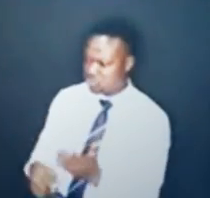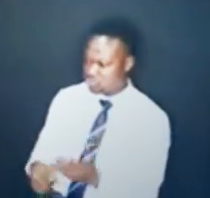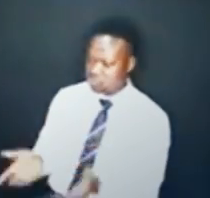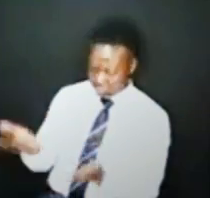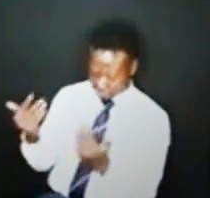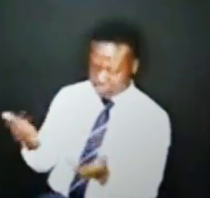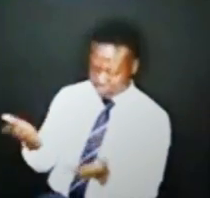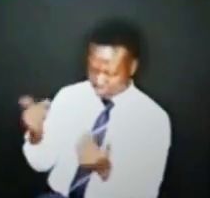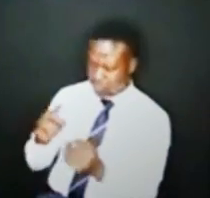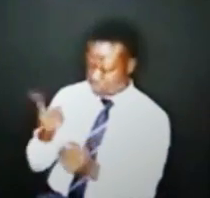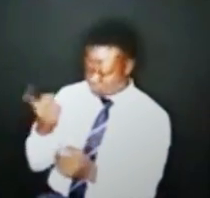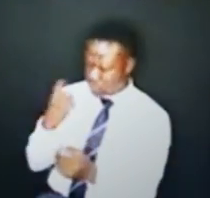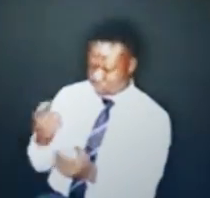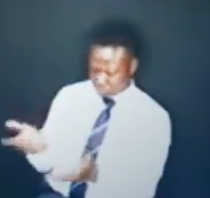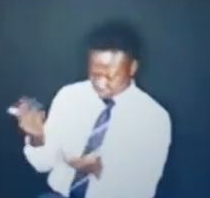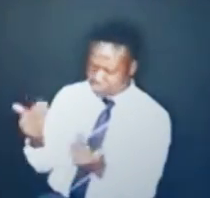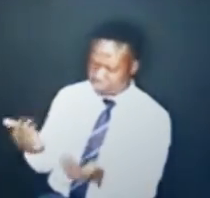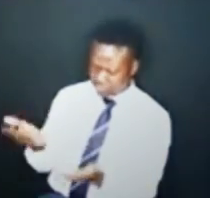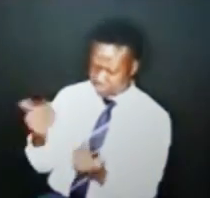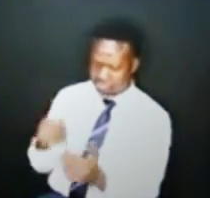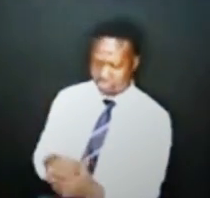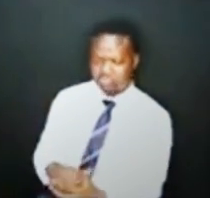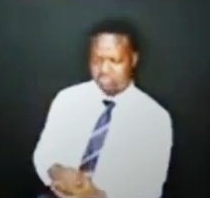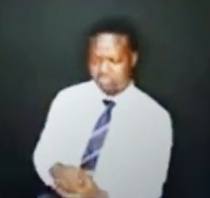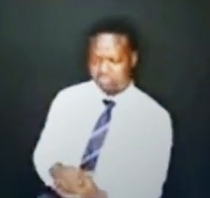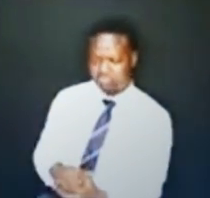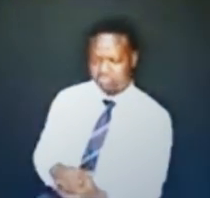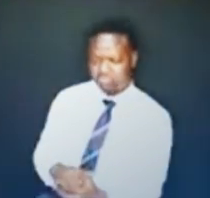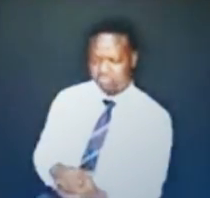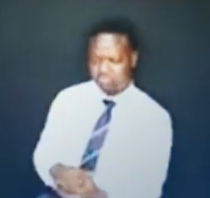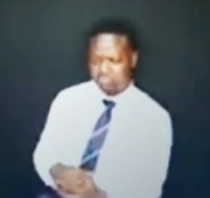I would like to hear it. But I was